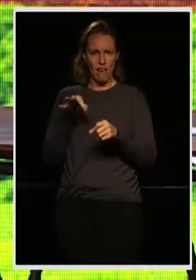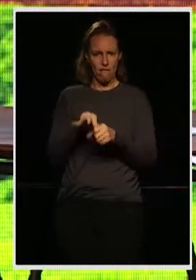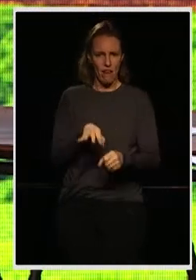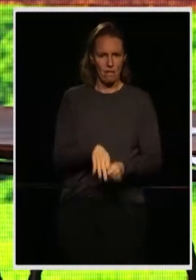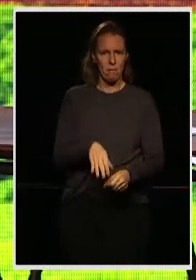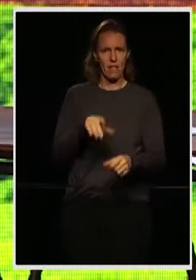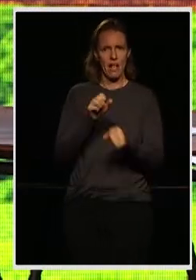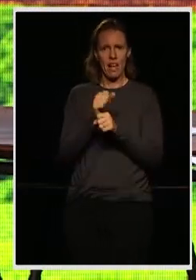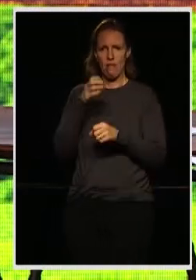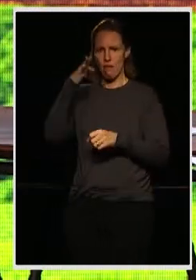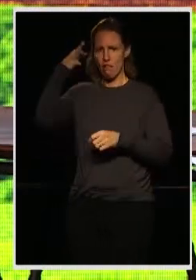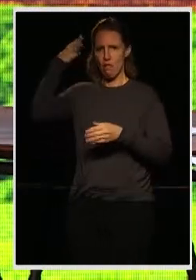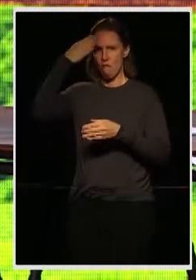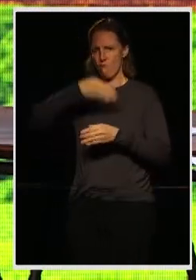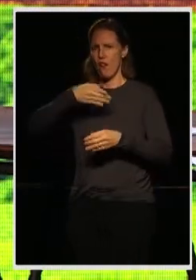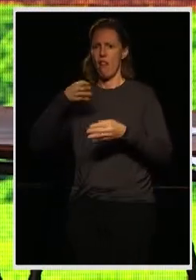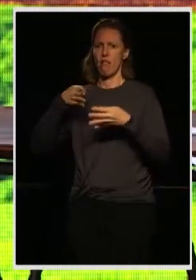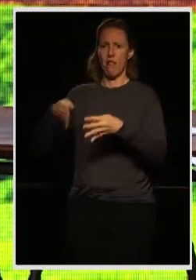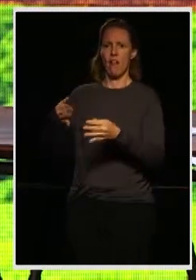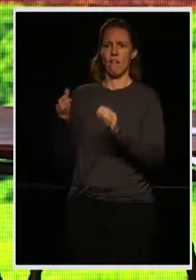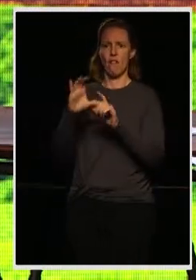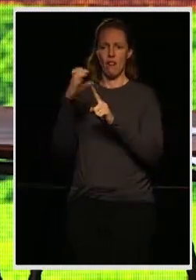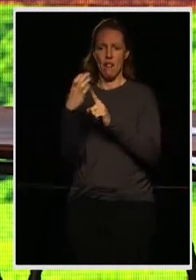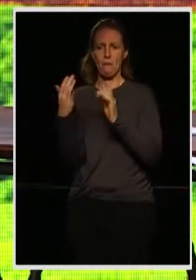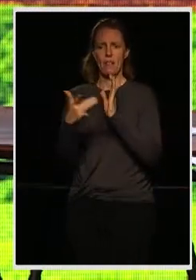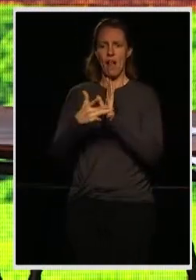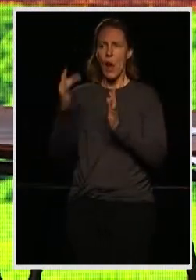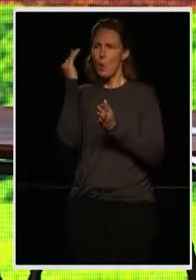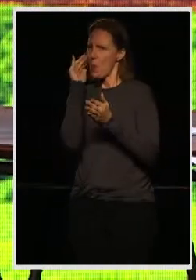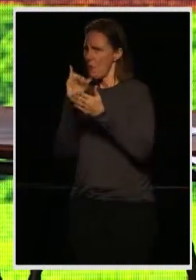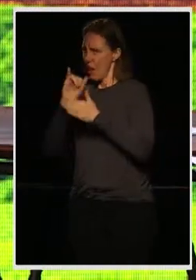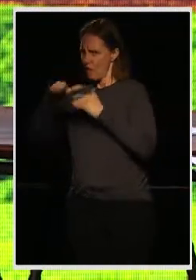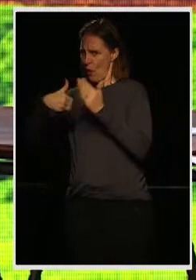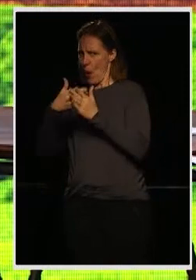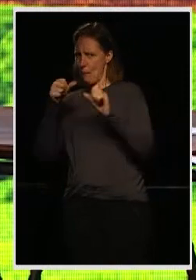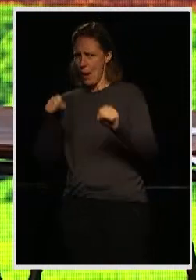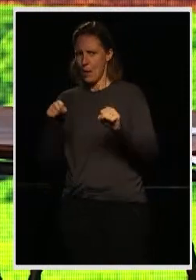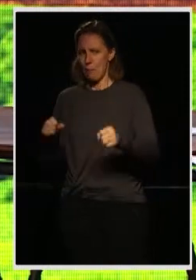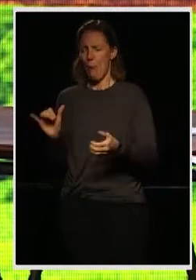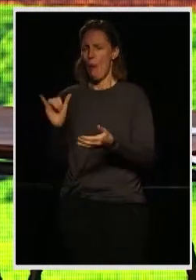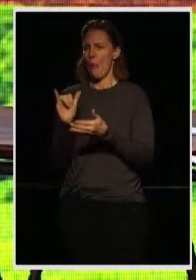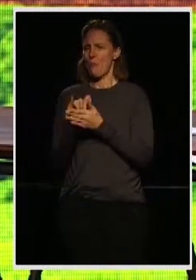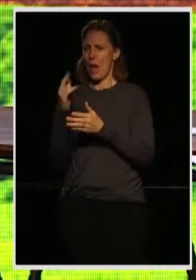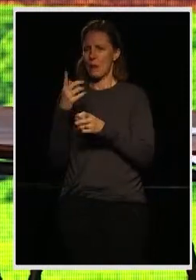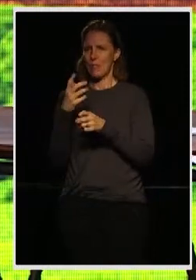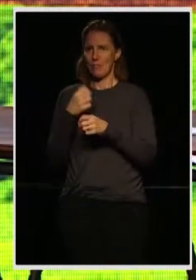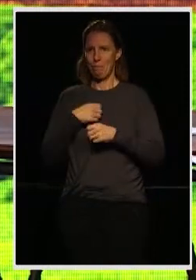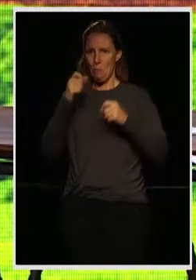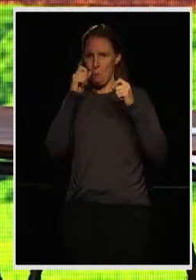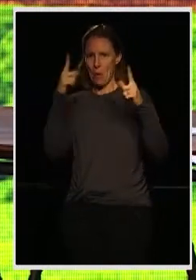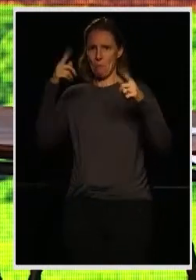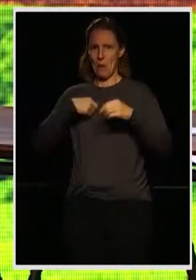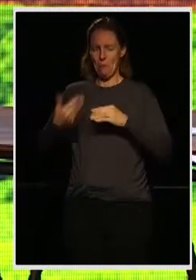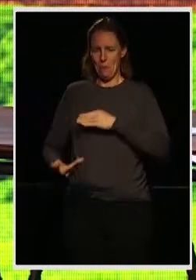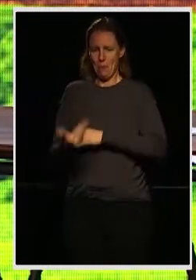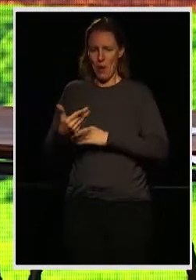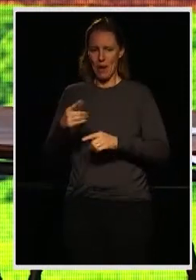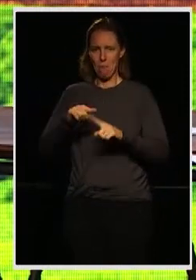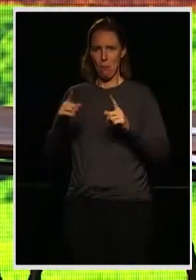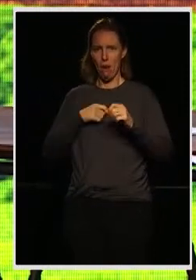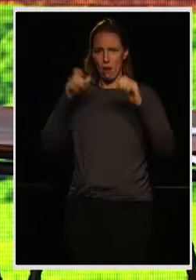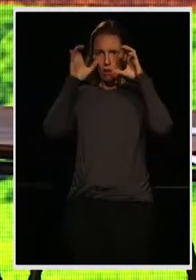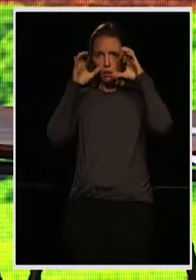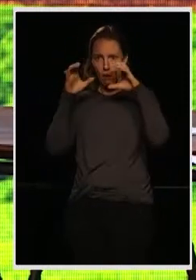new climate technology. I know that's all possible. And so that's what gets me out of bed in the morning. But what keeps me up at